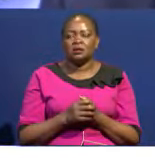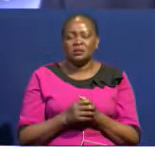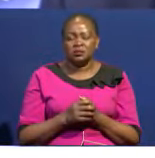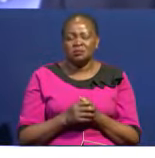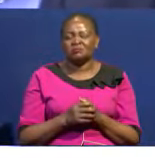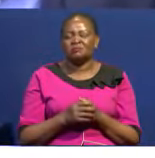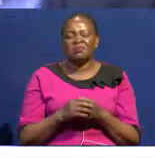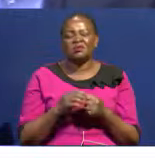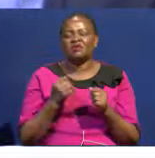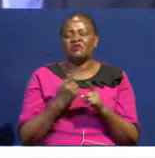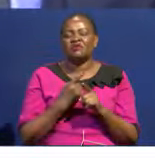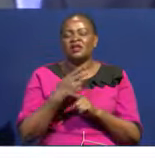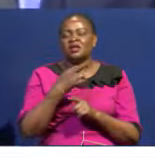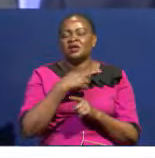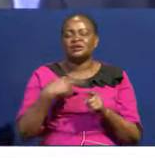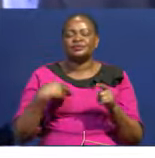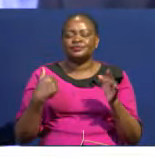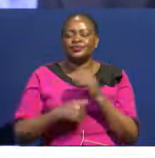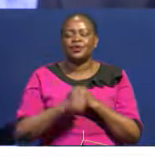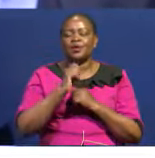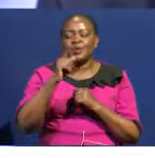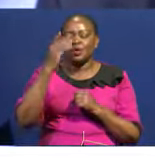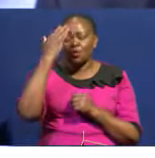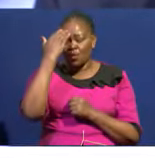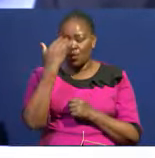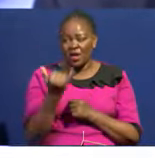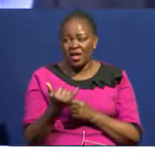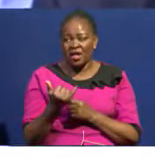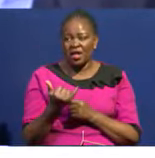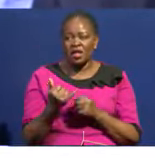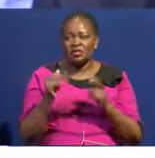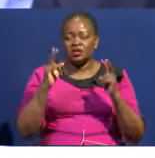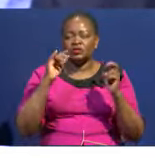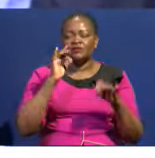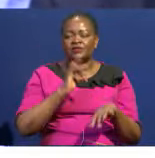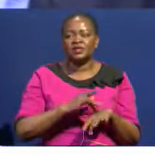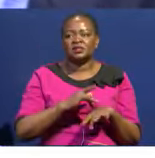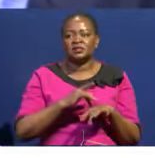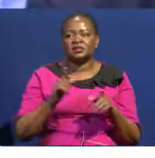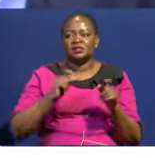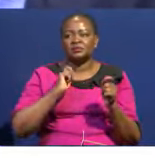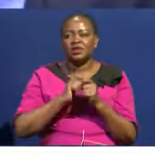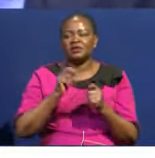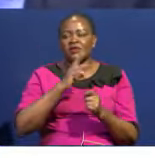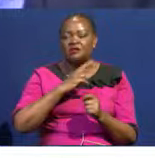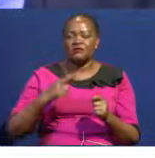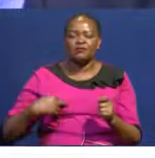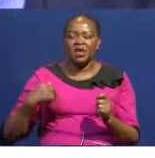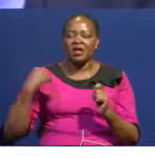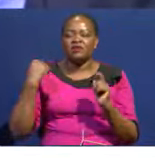particularly not practicable because the issues affecting the specific